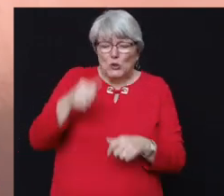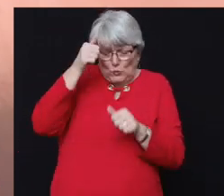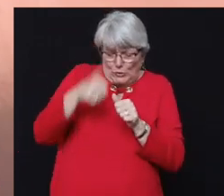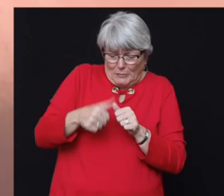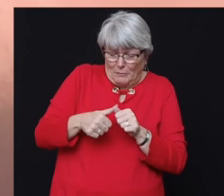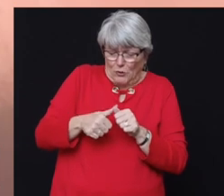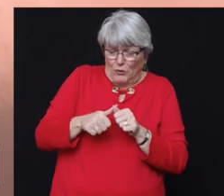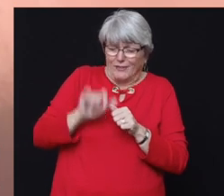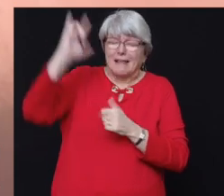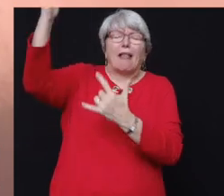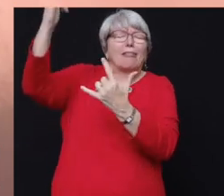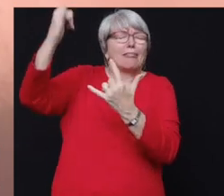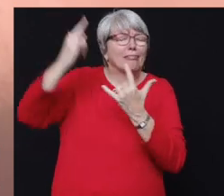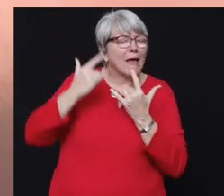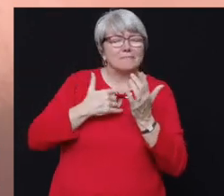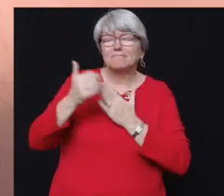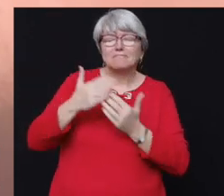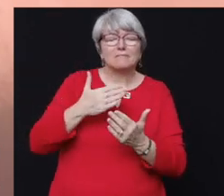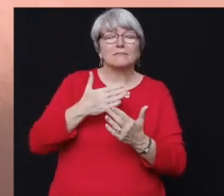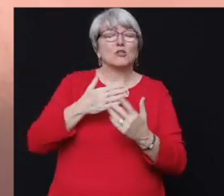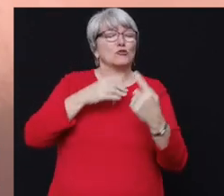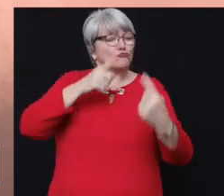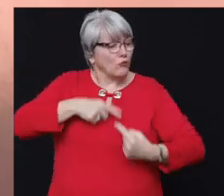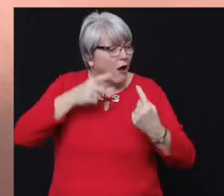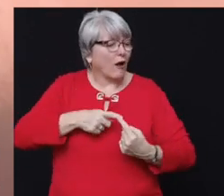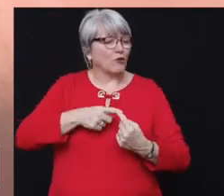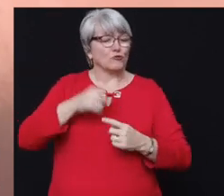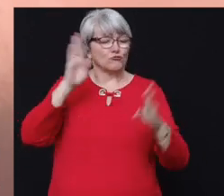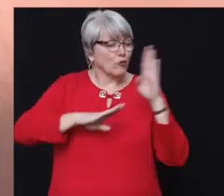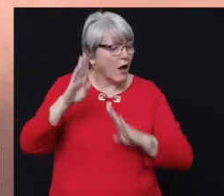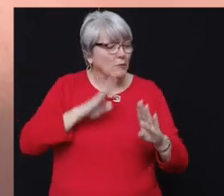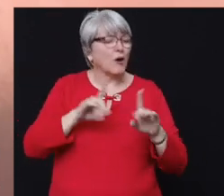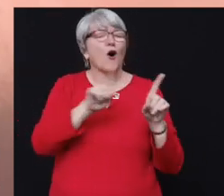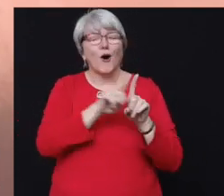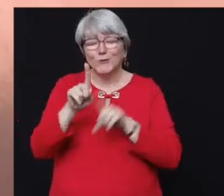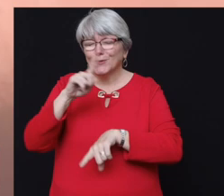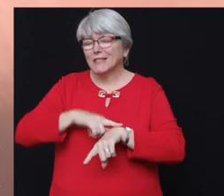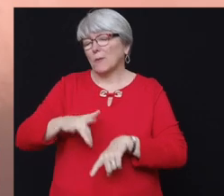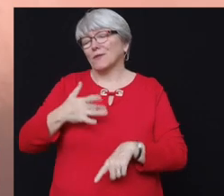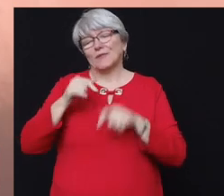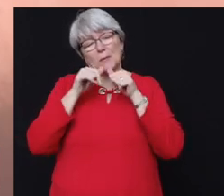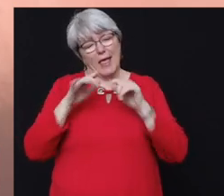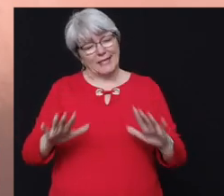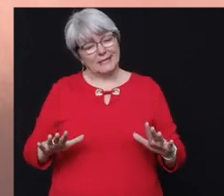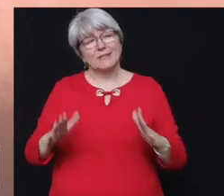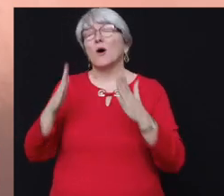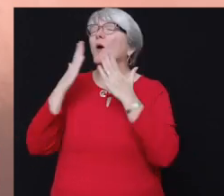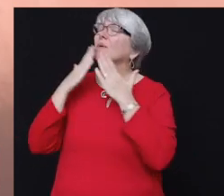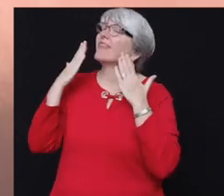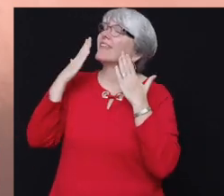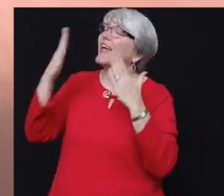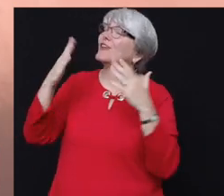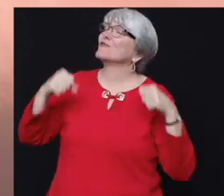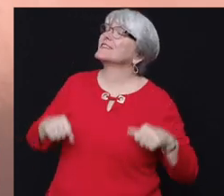love. Both in trials, tribulations, but also in the times where we feel blessed. So we thank you for the